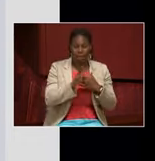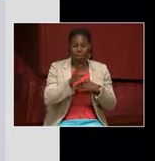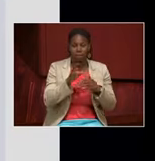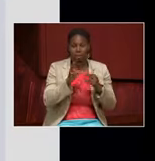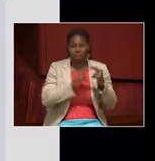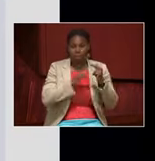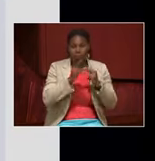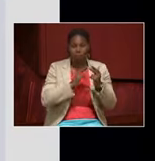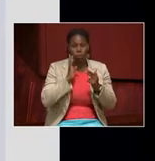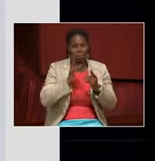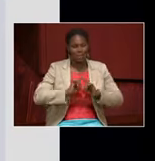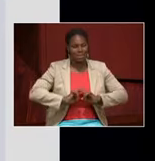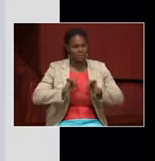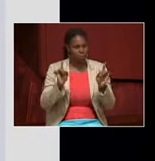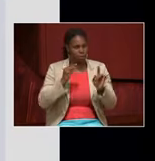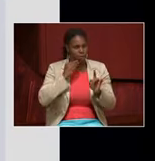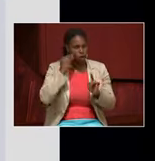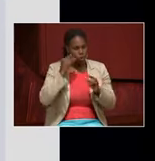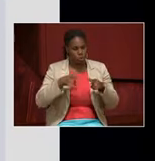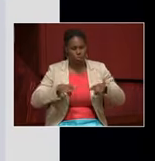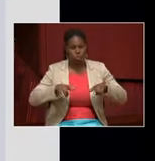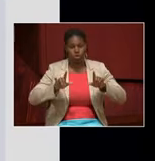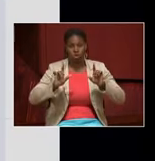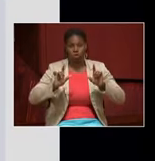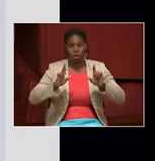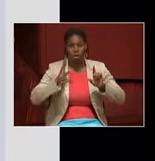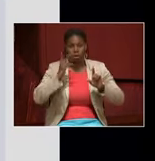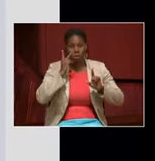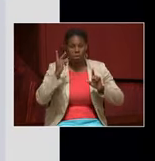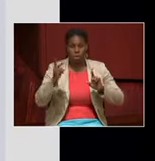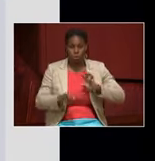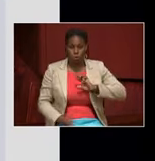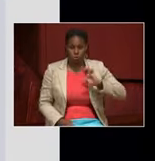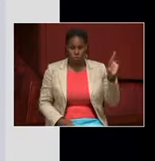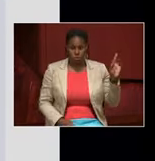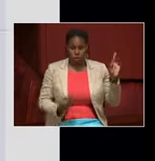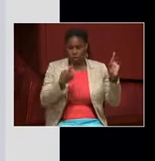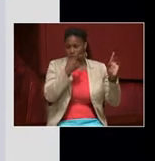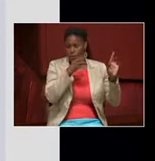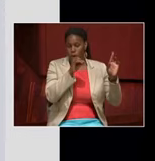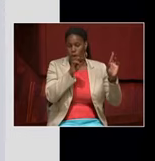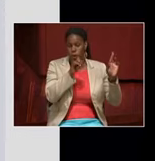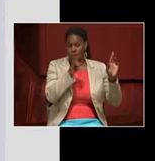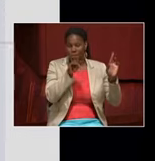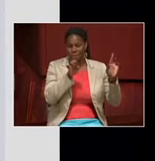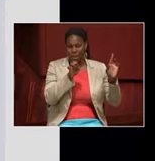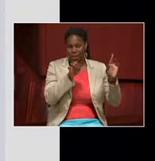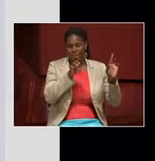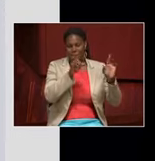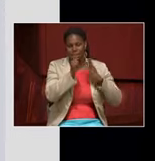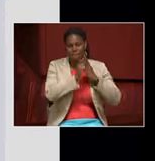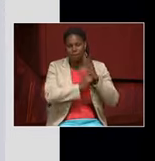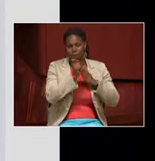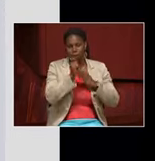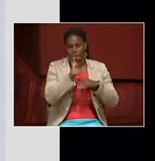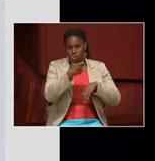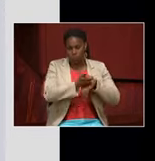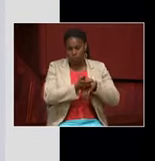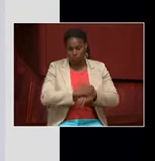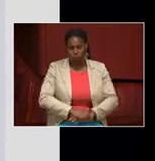different home screen. You will see the one on the right side. It says On-Site NARA Screen, Default.